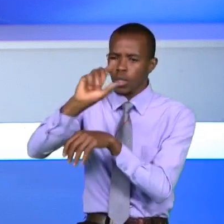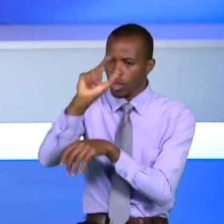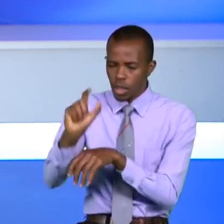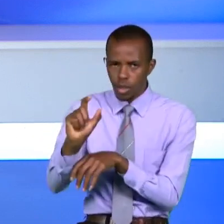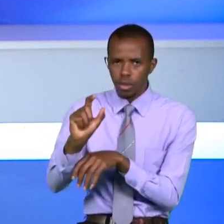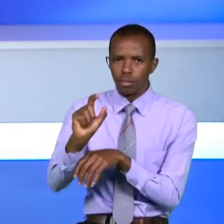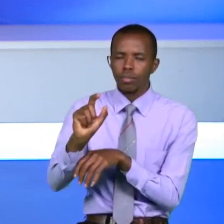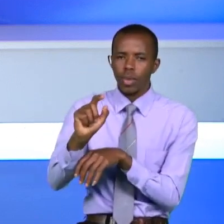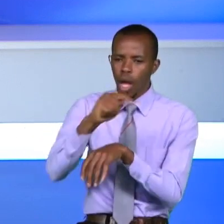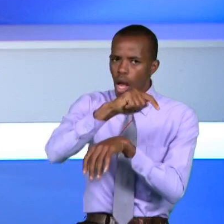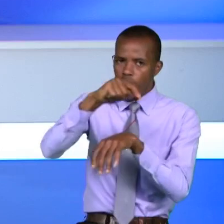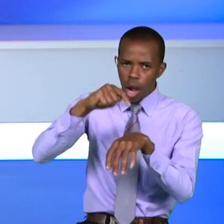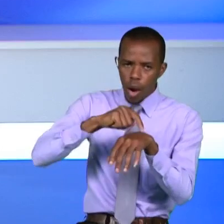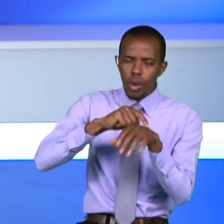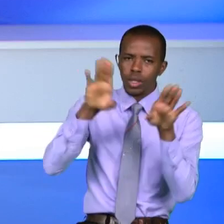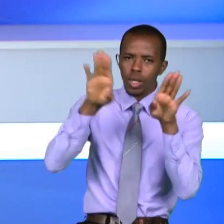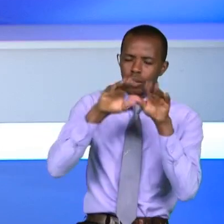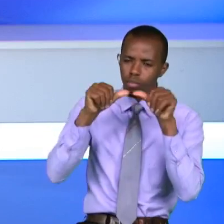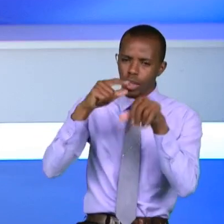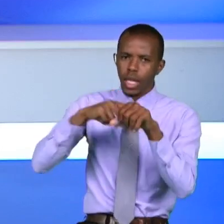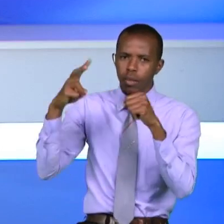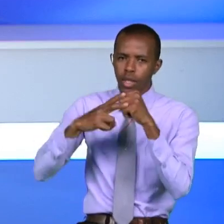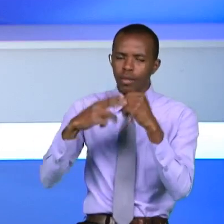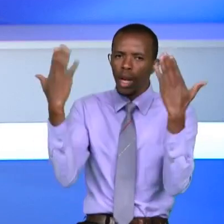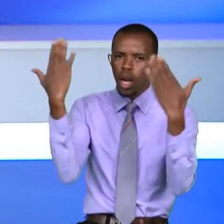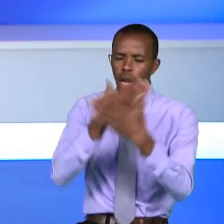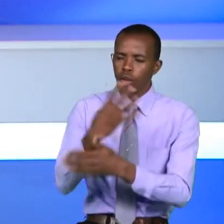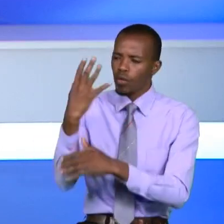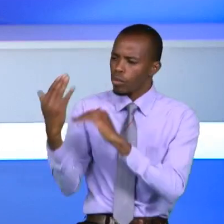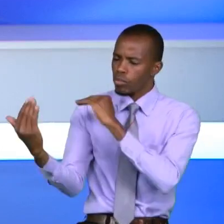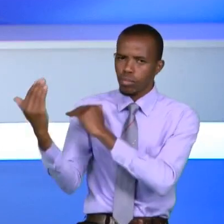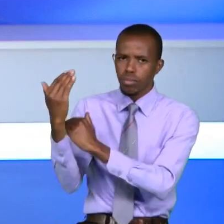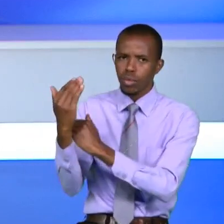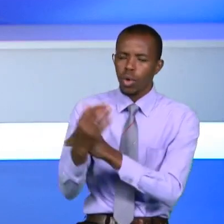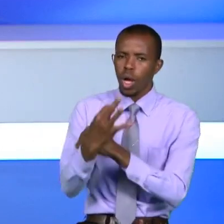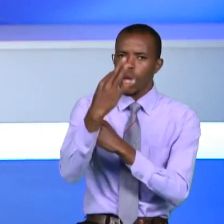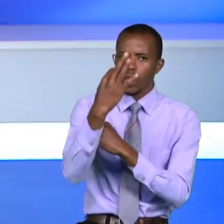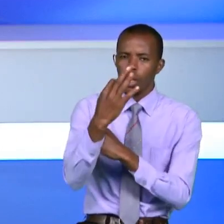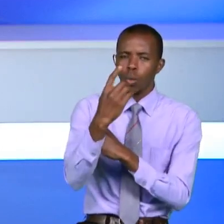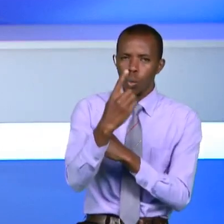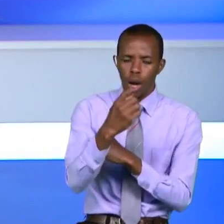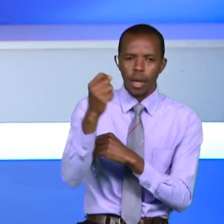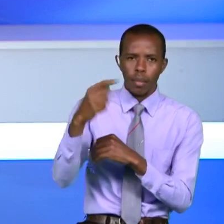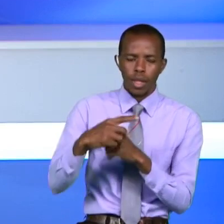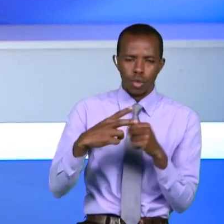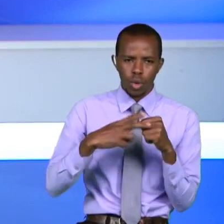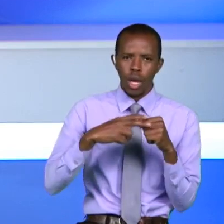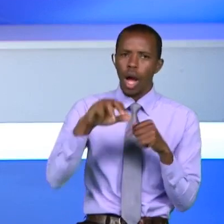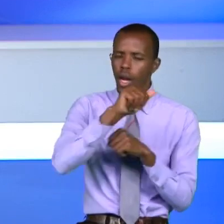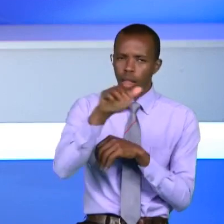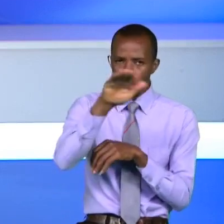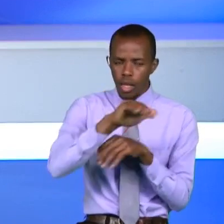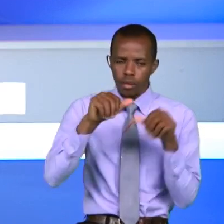the hours in curfew have been maintained from 7 p.m. to 4 a.m. for up until 31st July this year. Other areas in the country